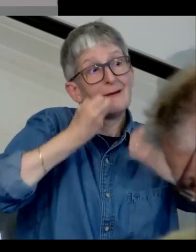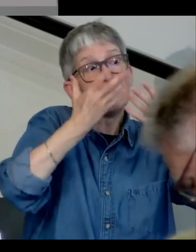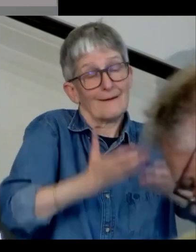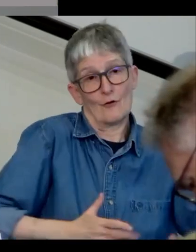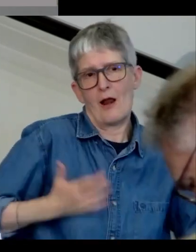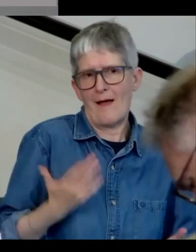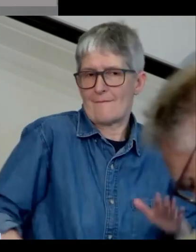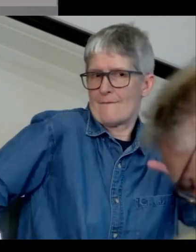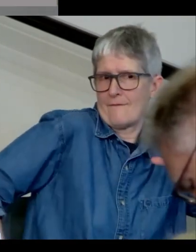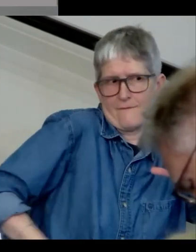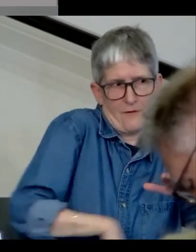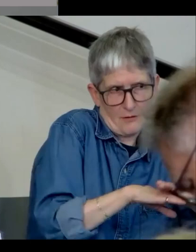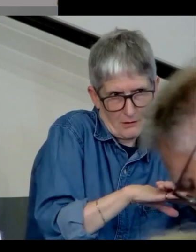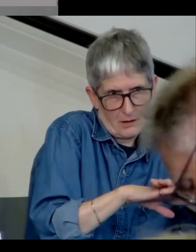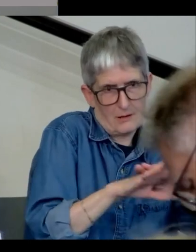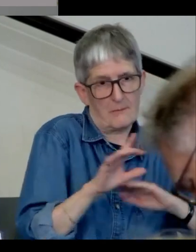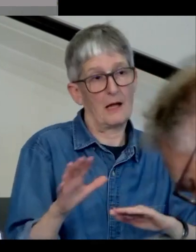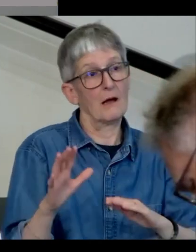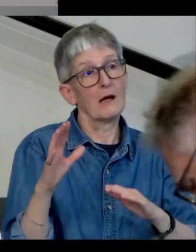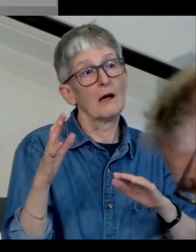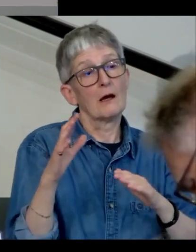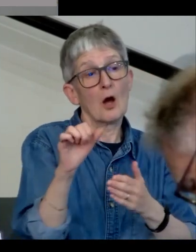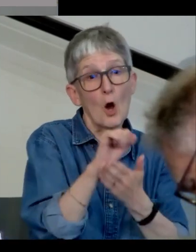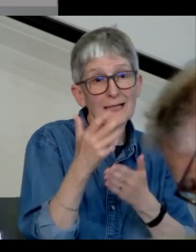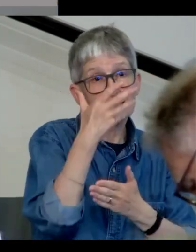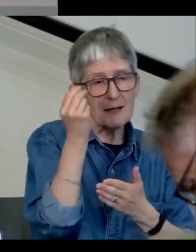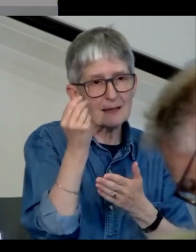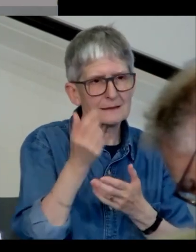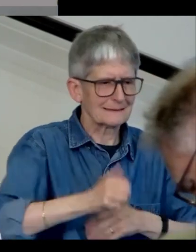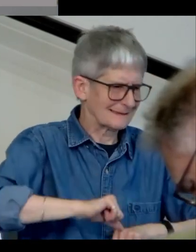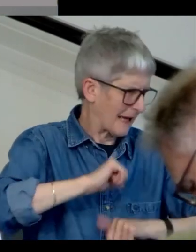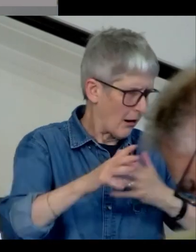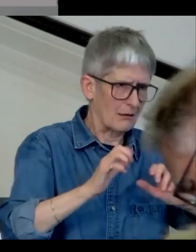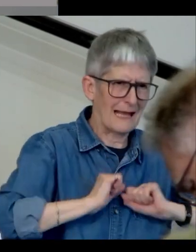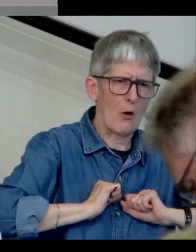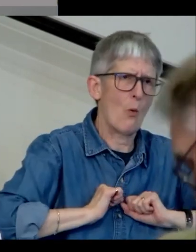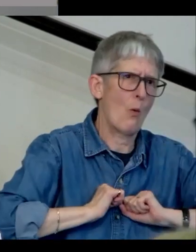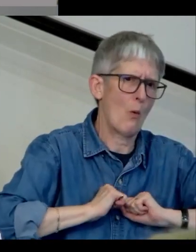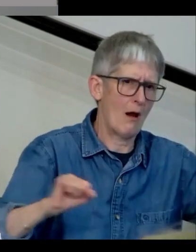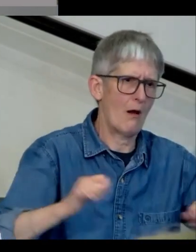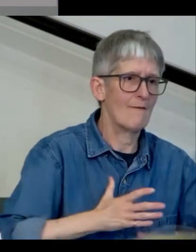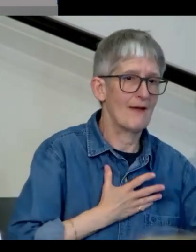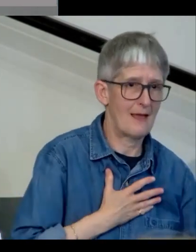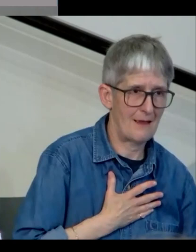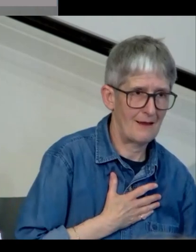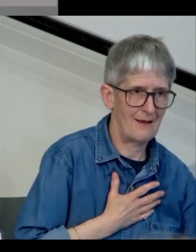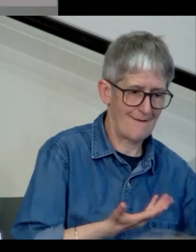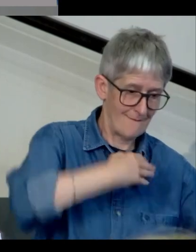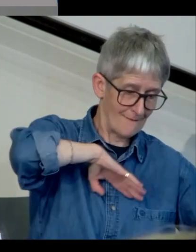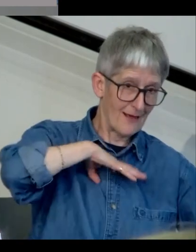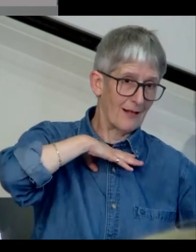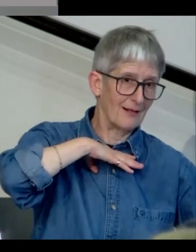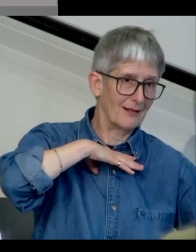in all its fullness. And may the Holy Spirit cast out all fear and fill you